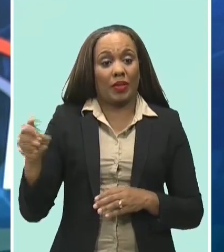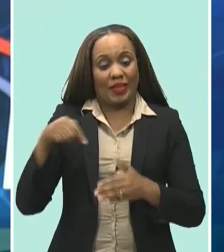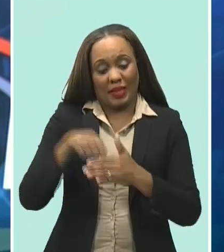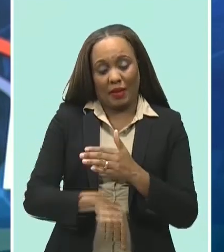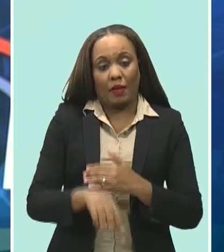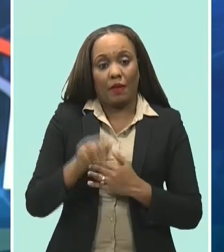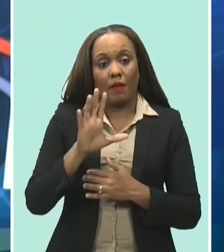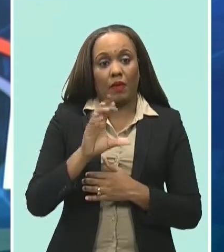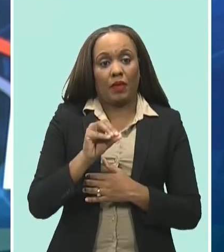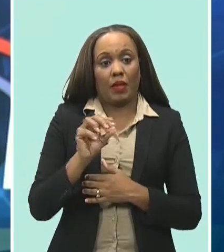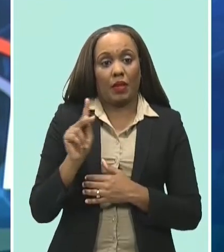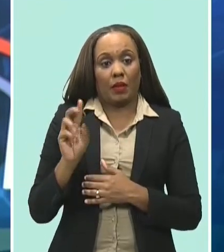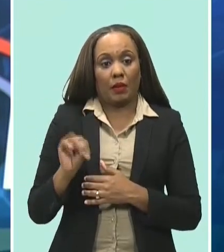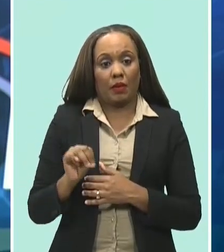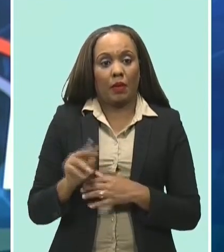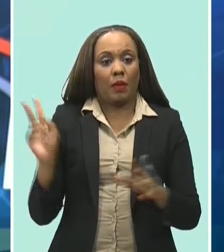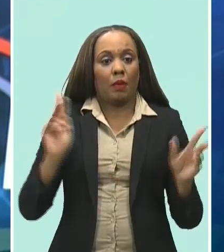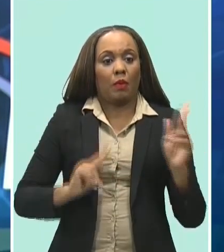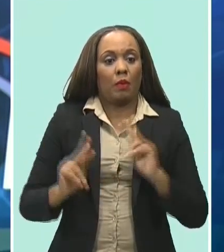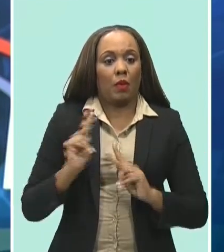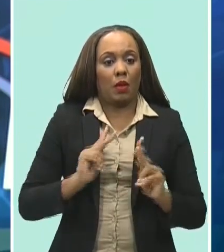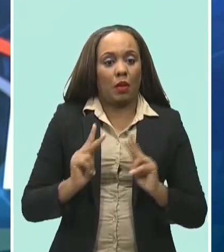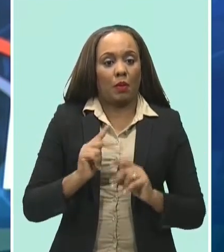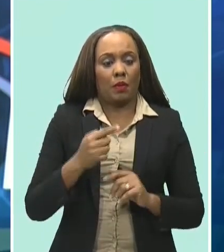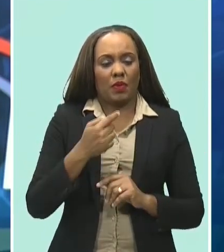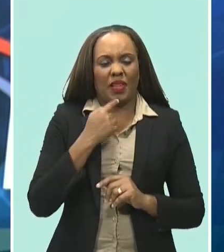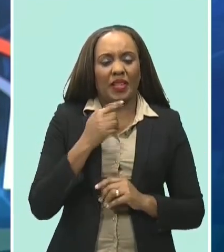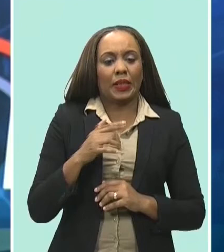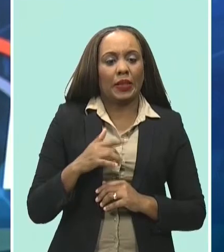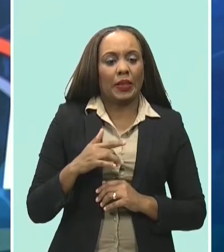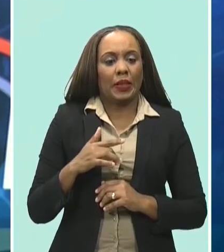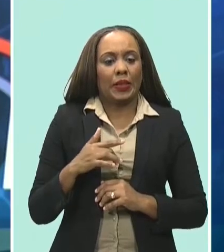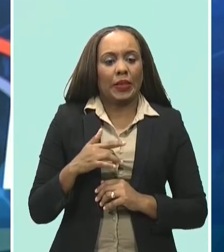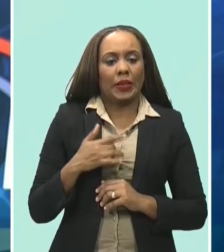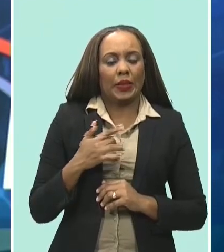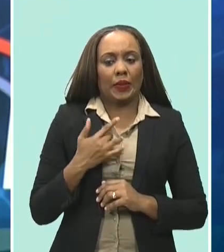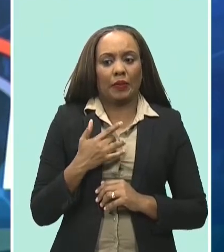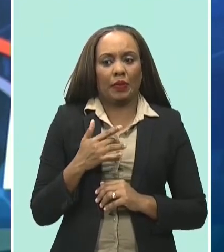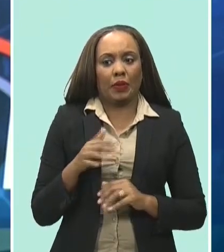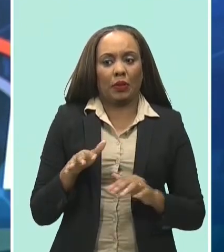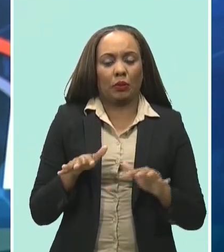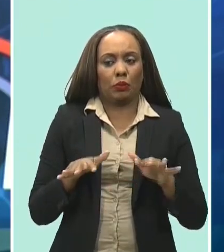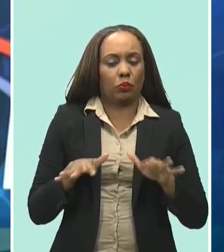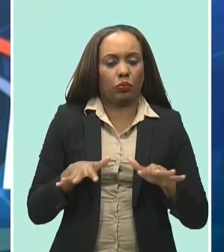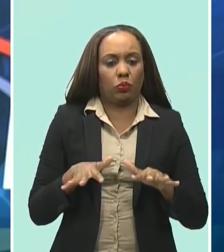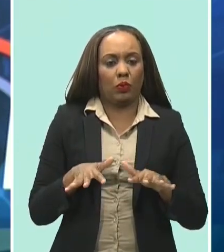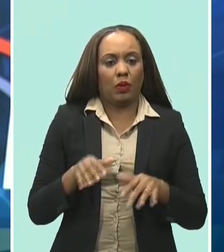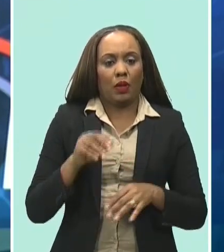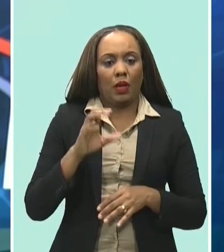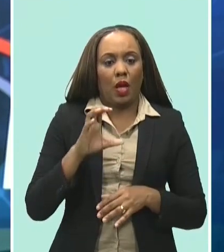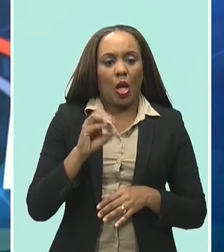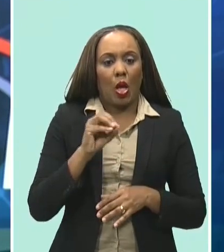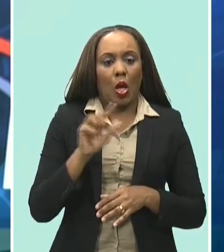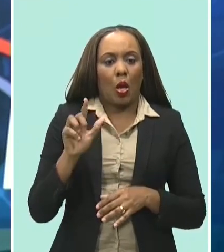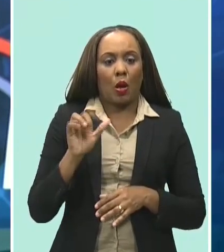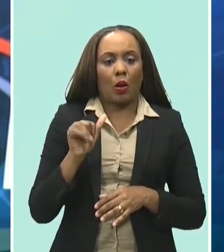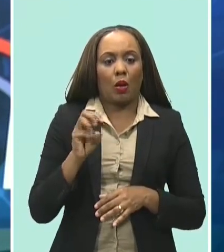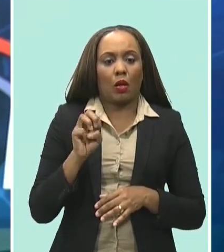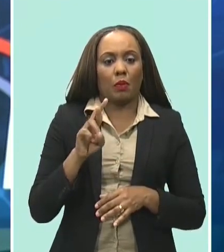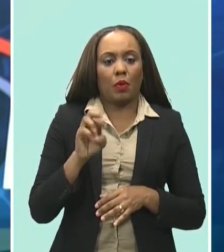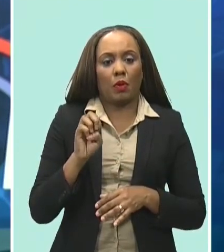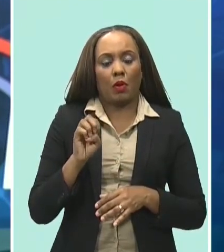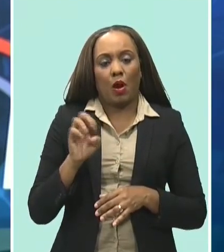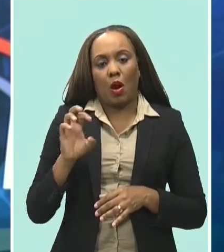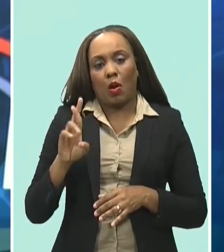50 kilometers. People commenting on the Seismic Research Center's Facebook page report feeling the effects in Lower Colomaroc,